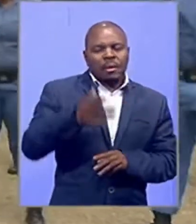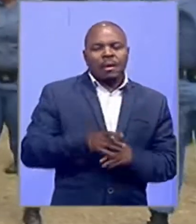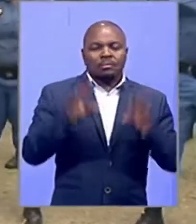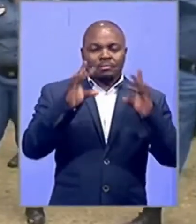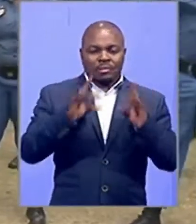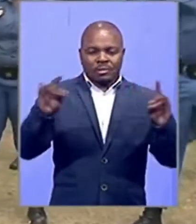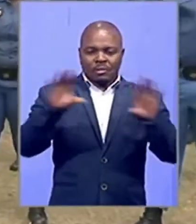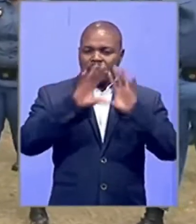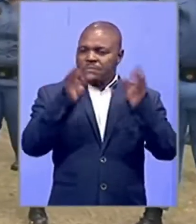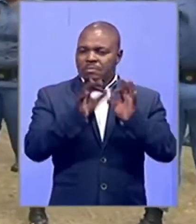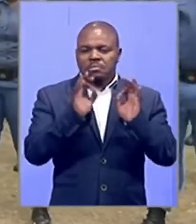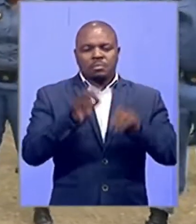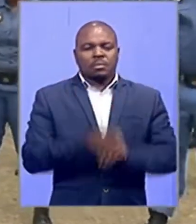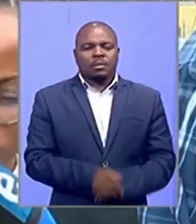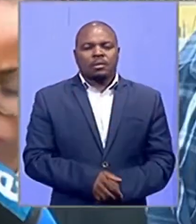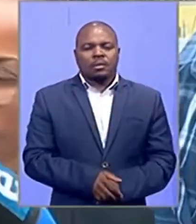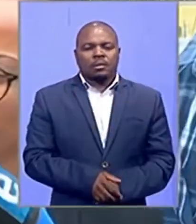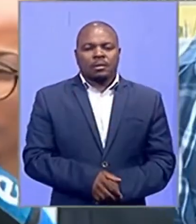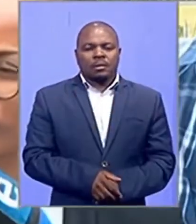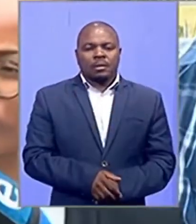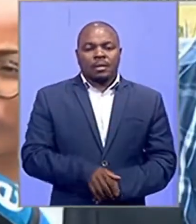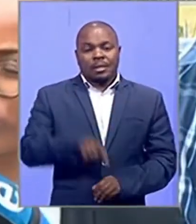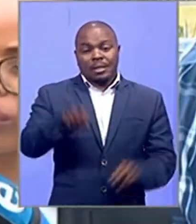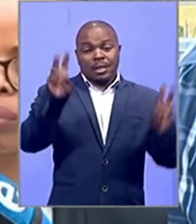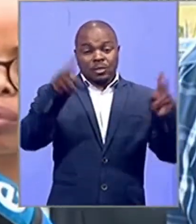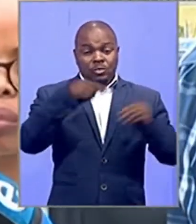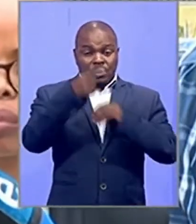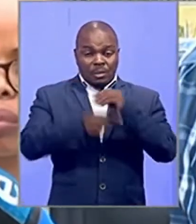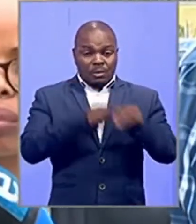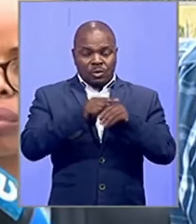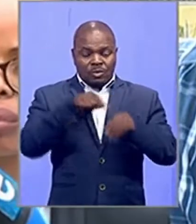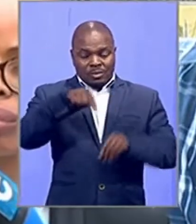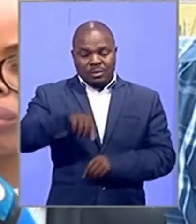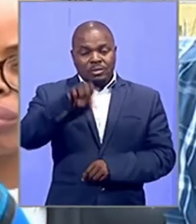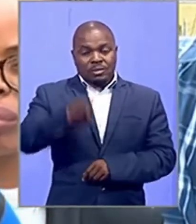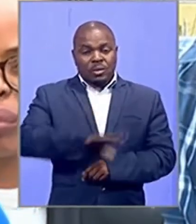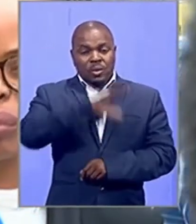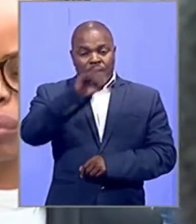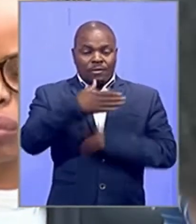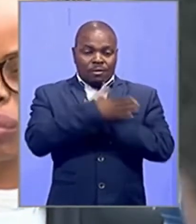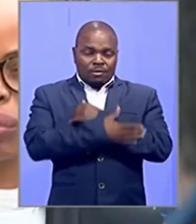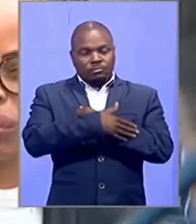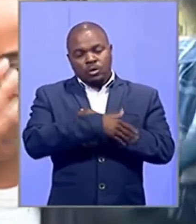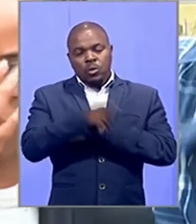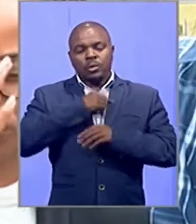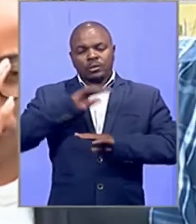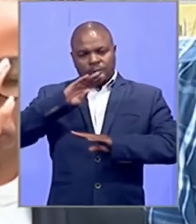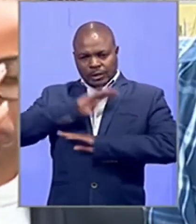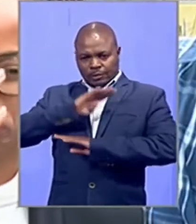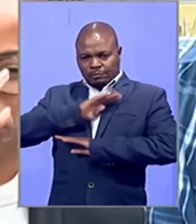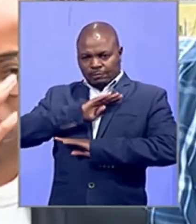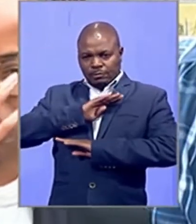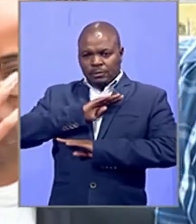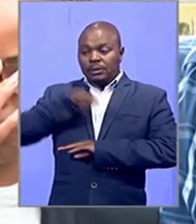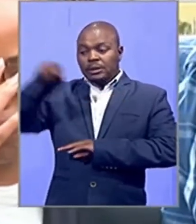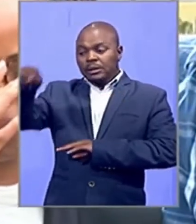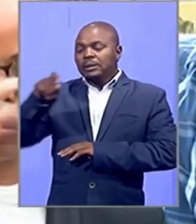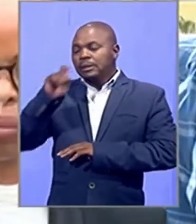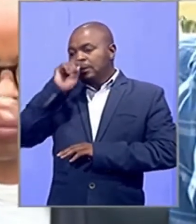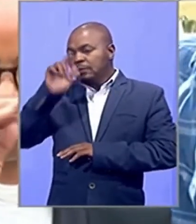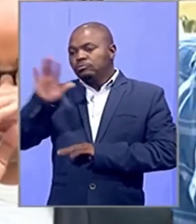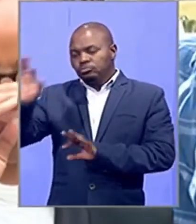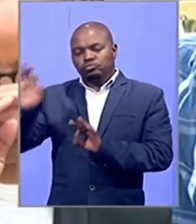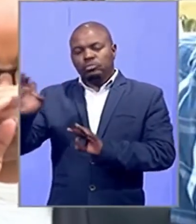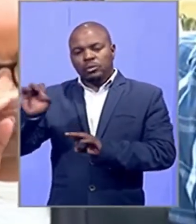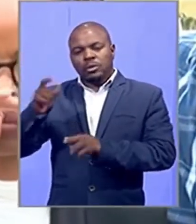Moses Mabhida. About the issue of the country, we're satisfied that we are fine in Sentin, we're